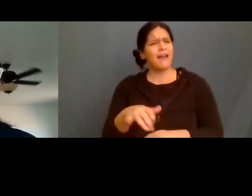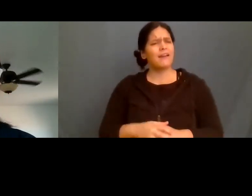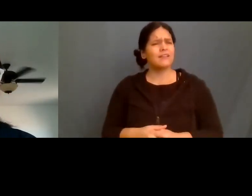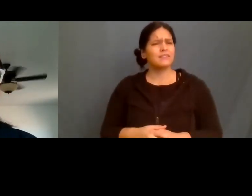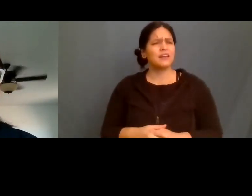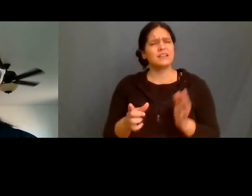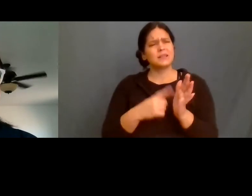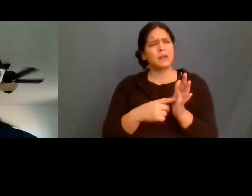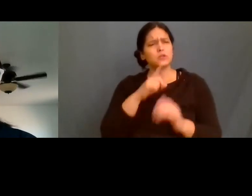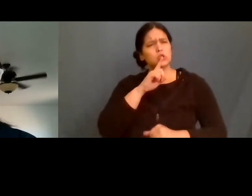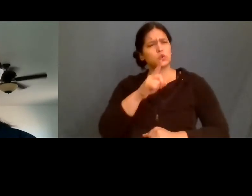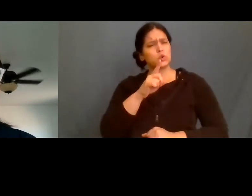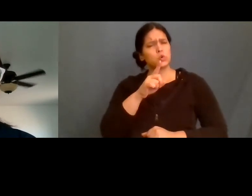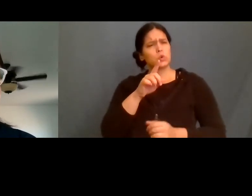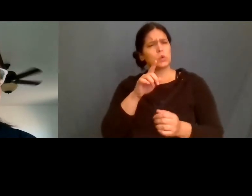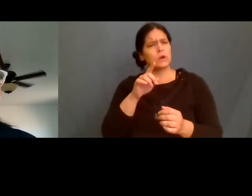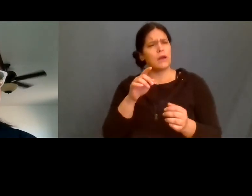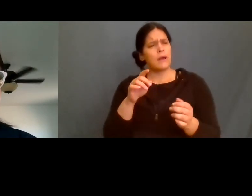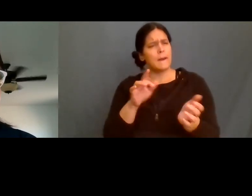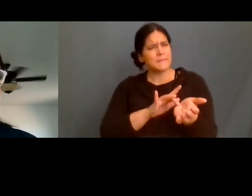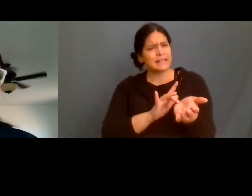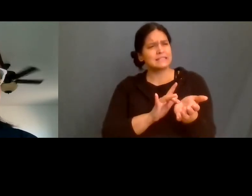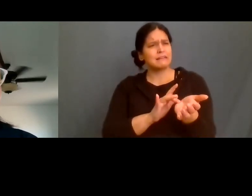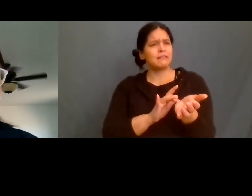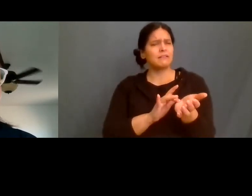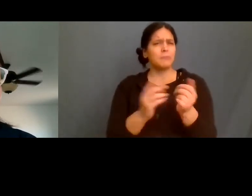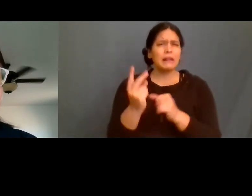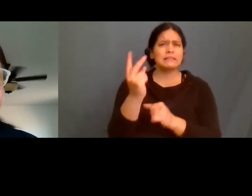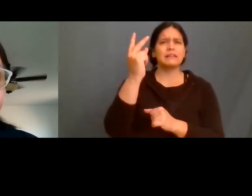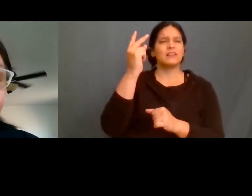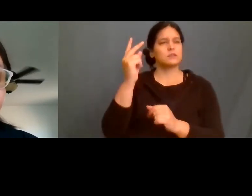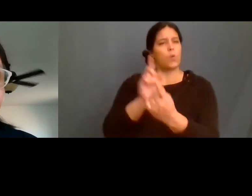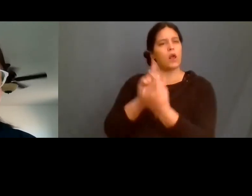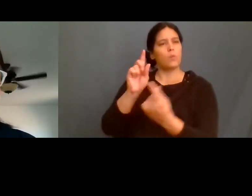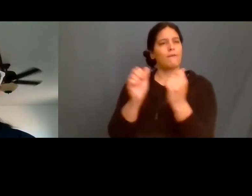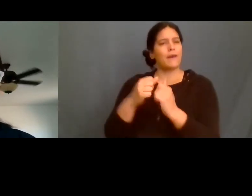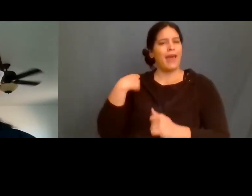just that one-on-one with your elder, and they miss that.